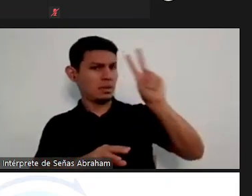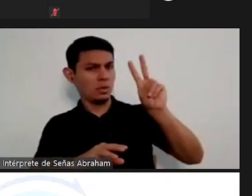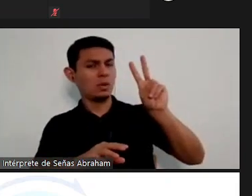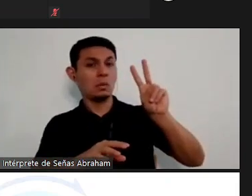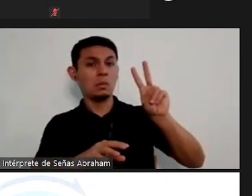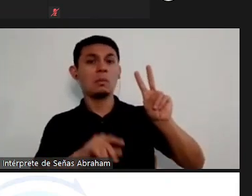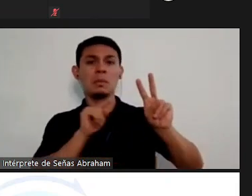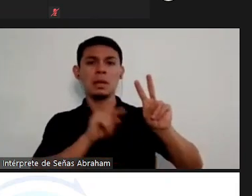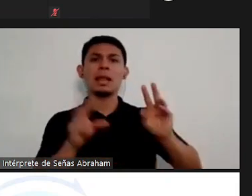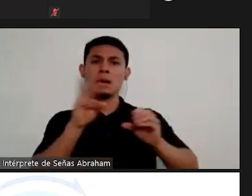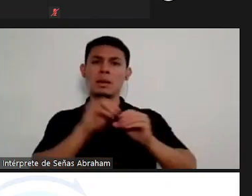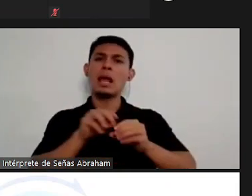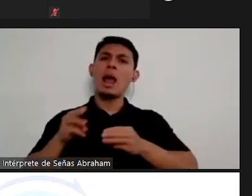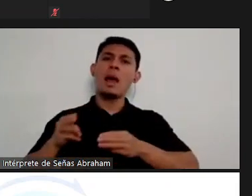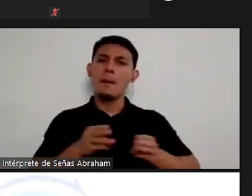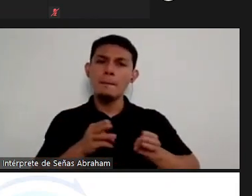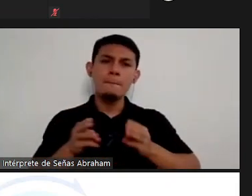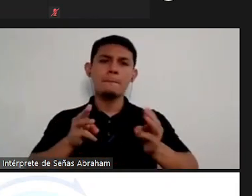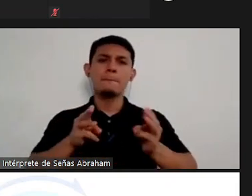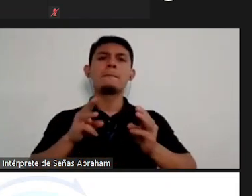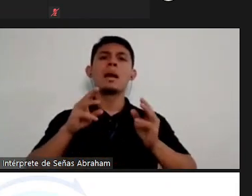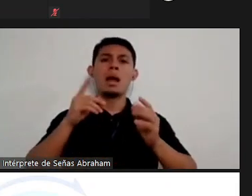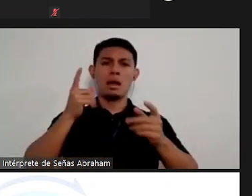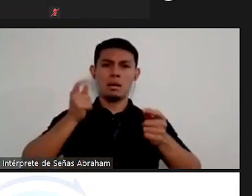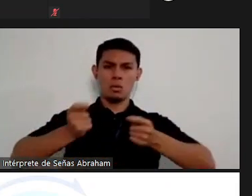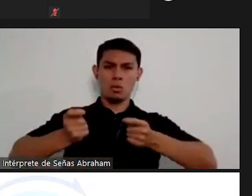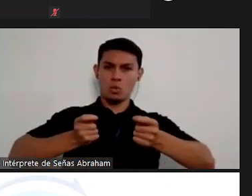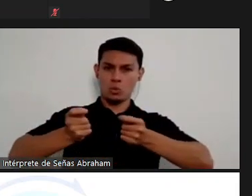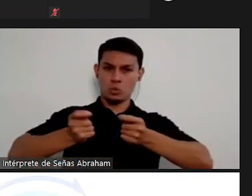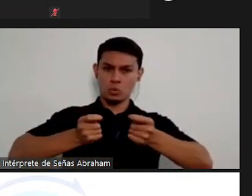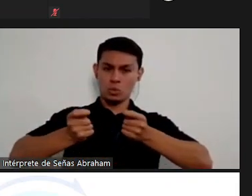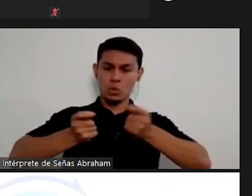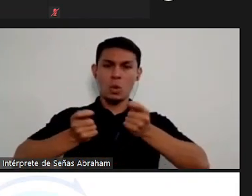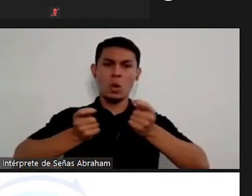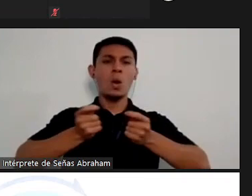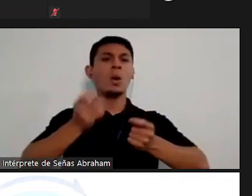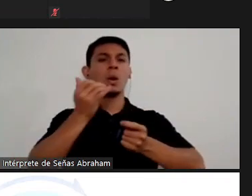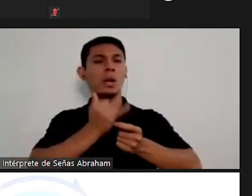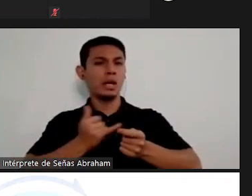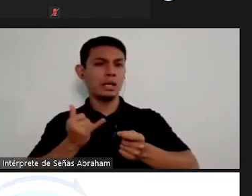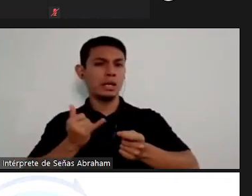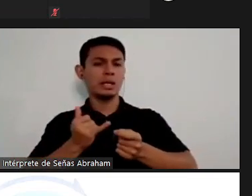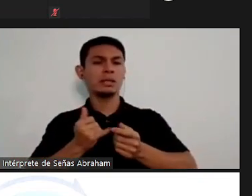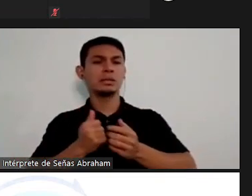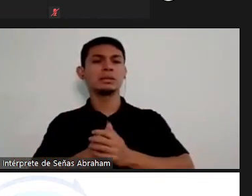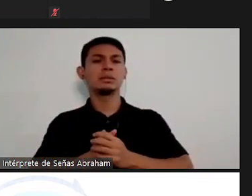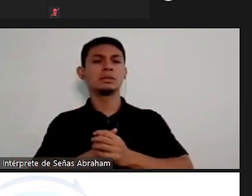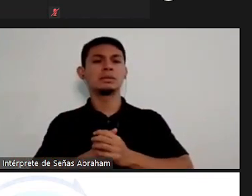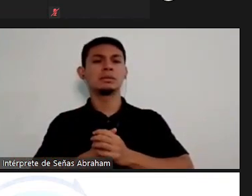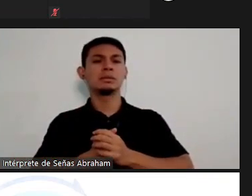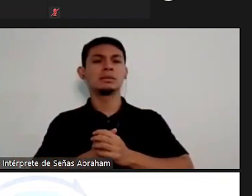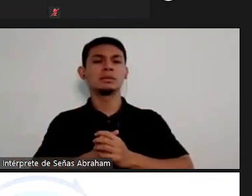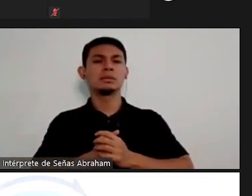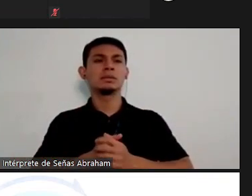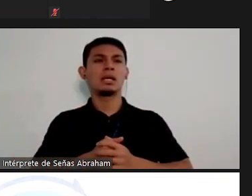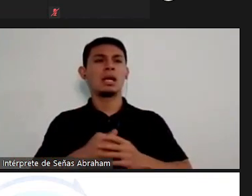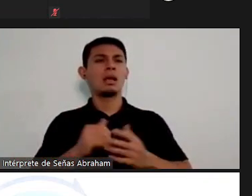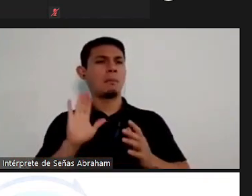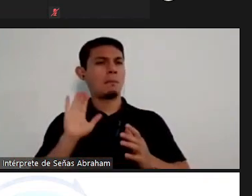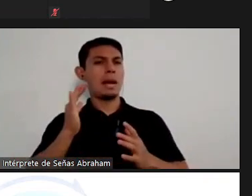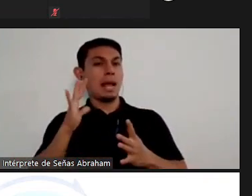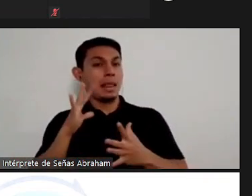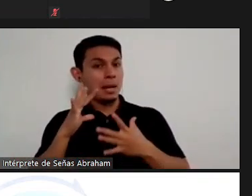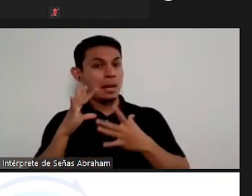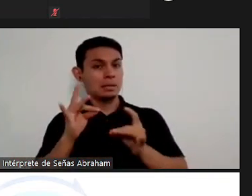in peru includes a mechanism of money monitoring that